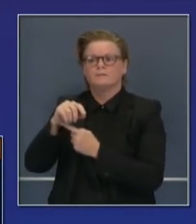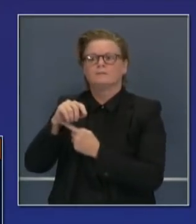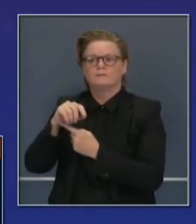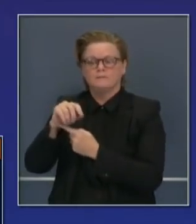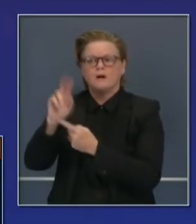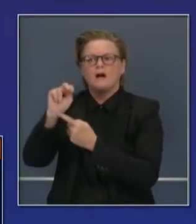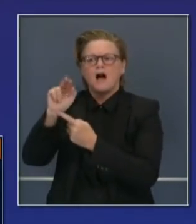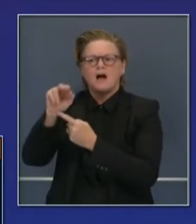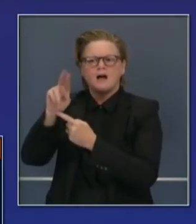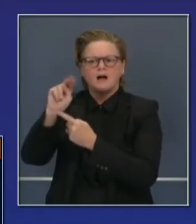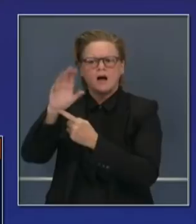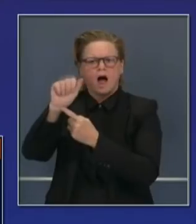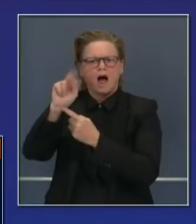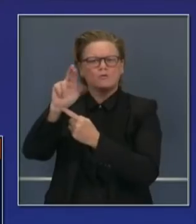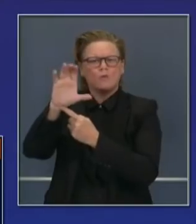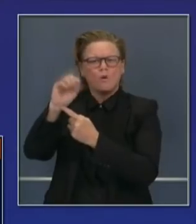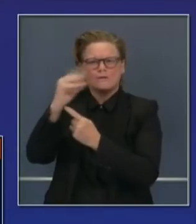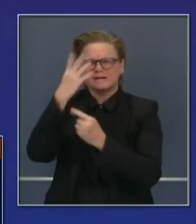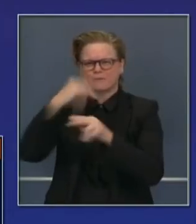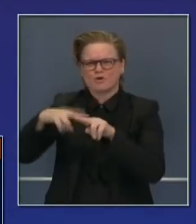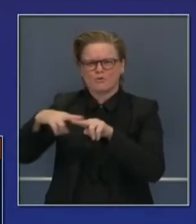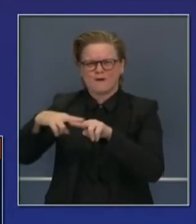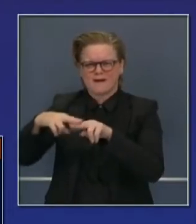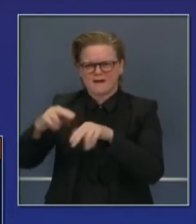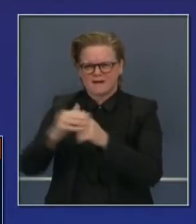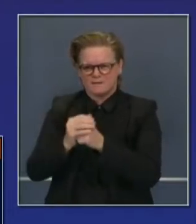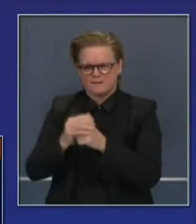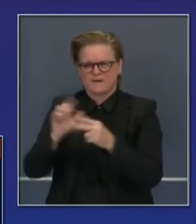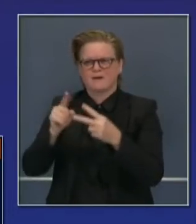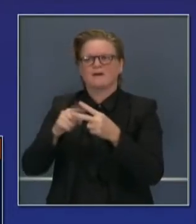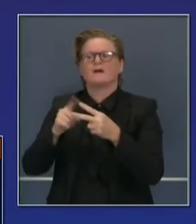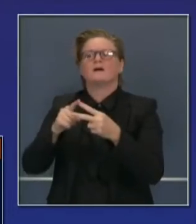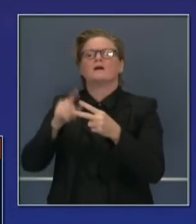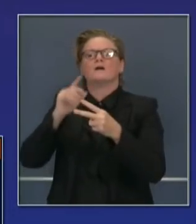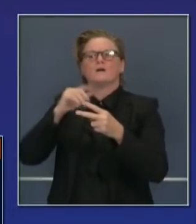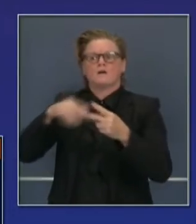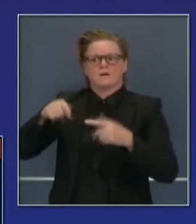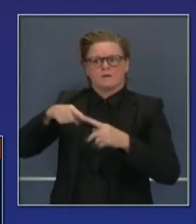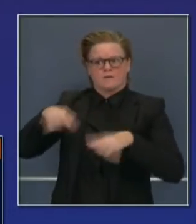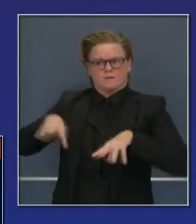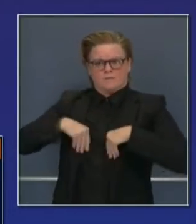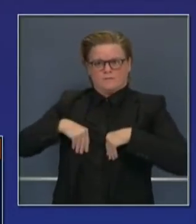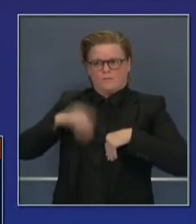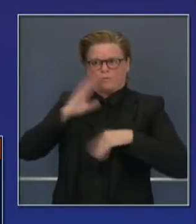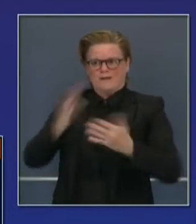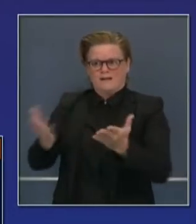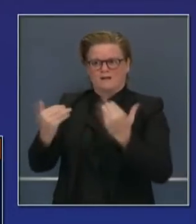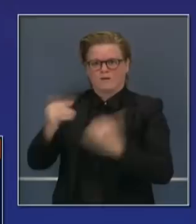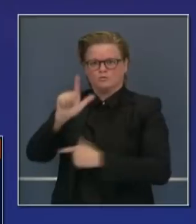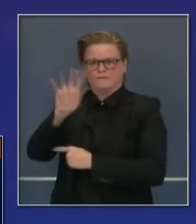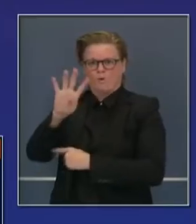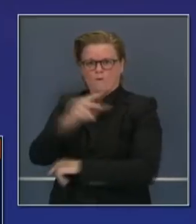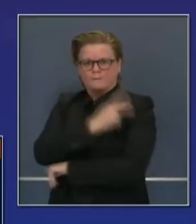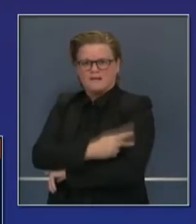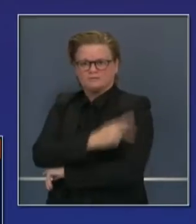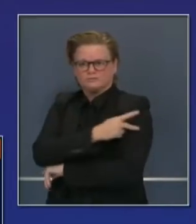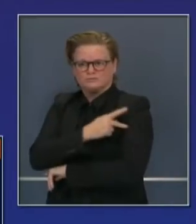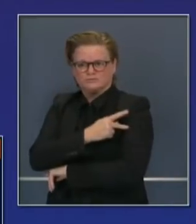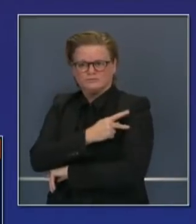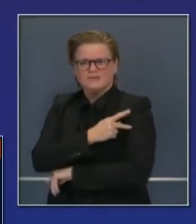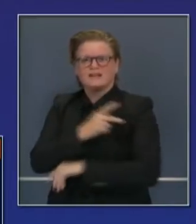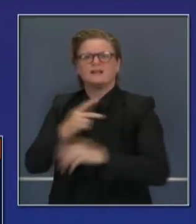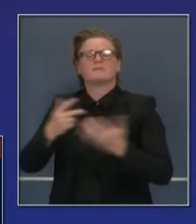in over 224 patients. We have the ability now with the current ready to